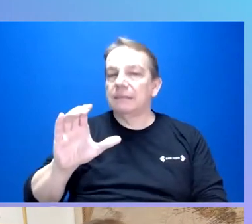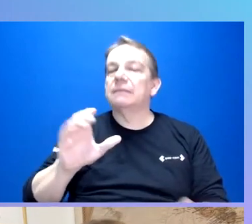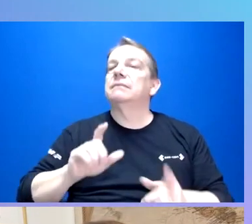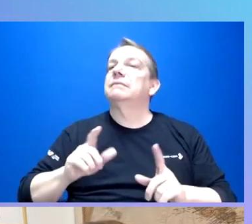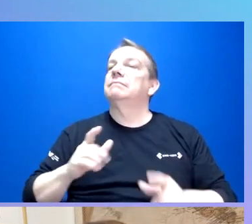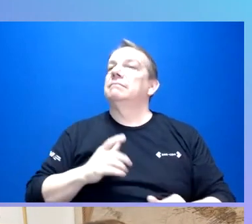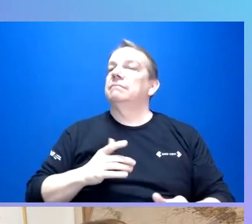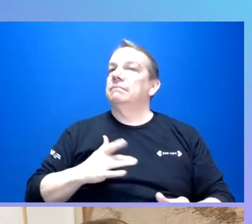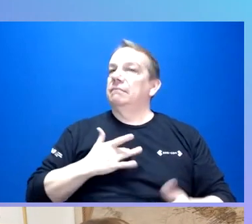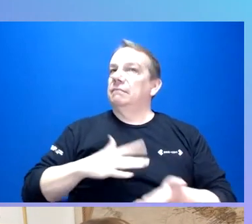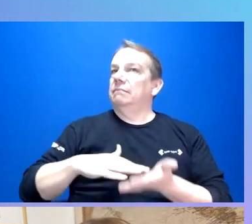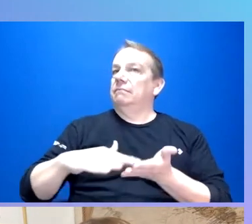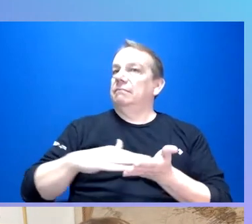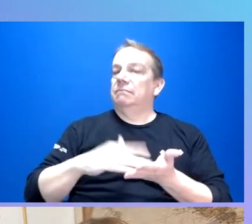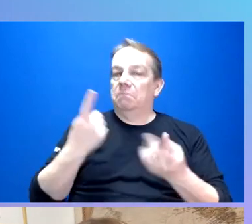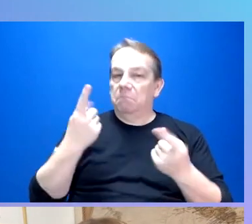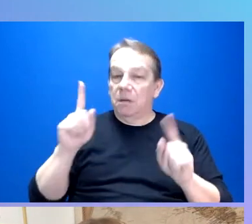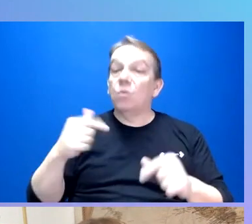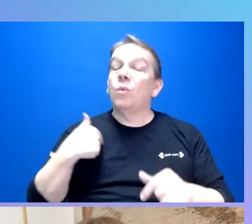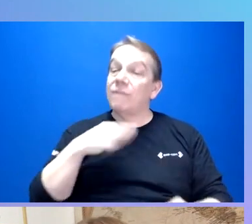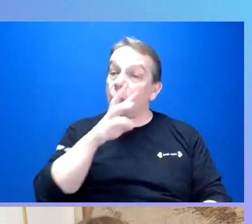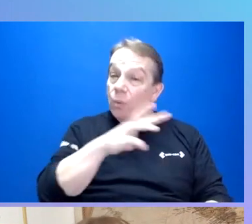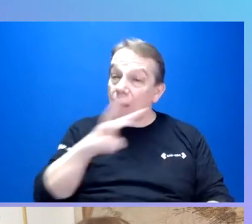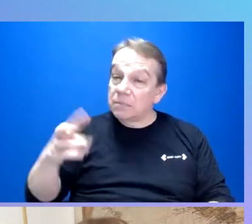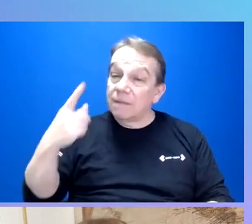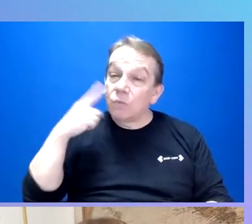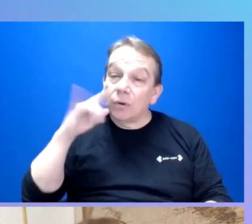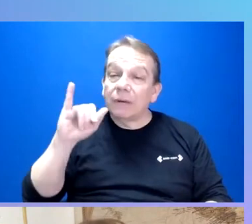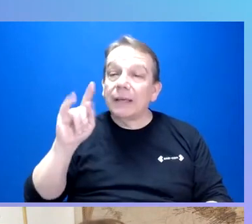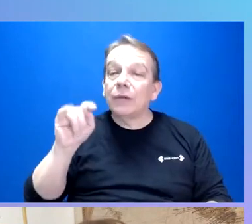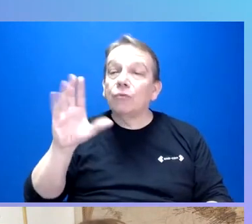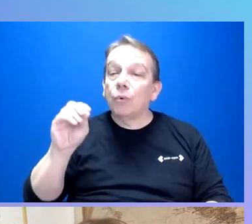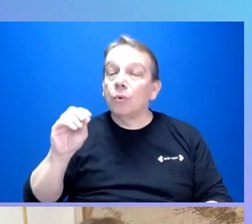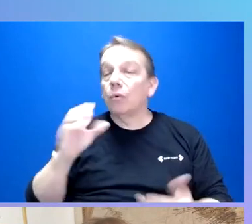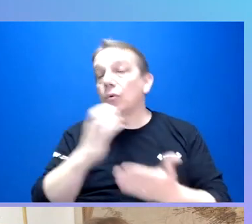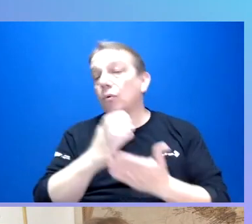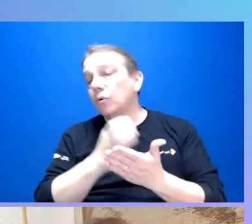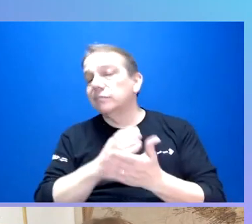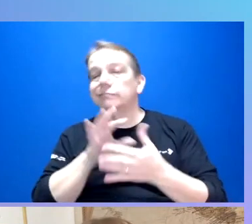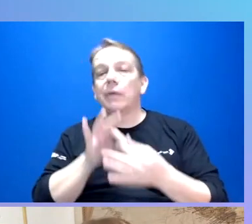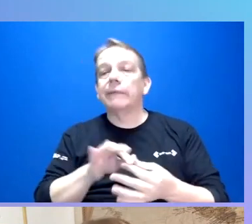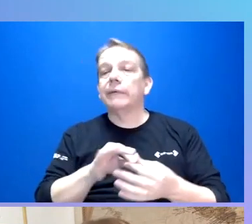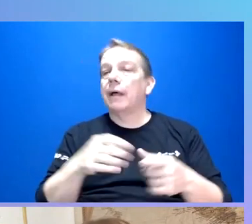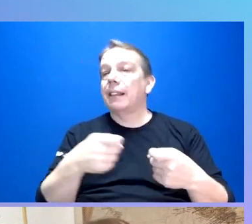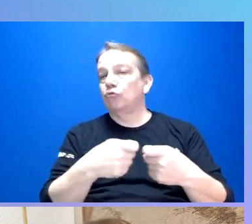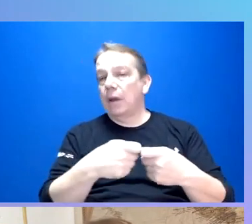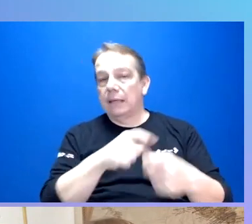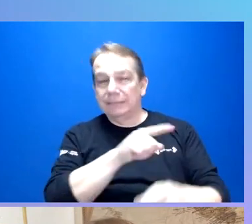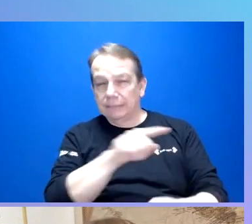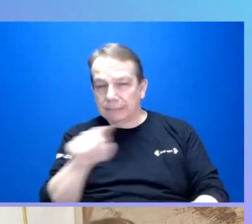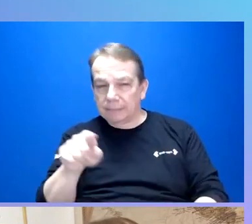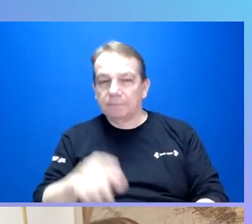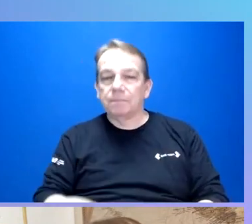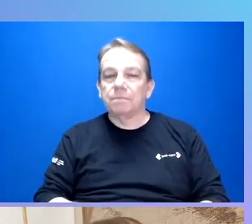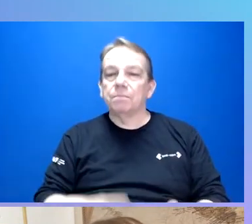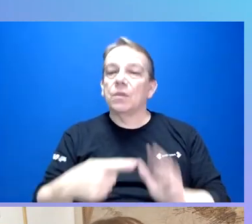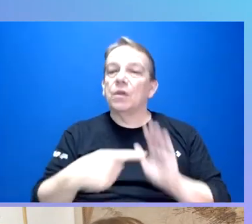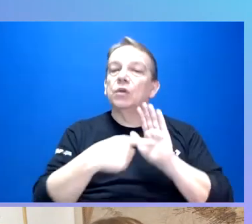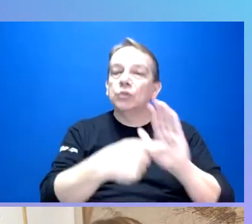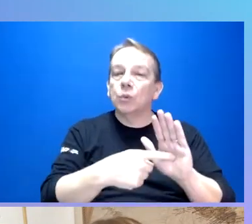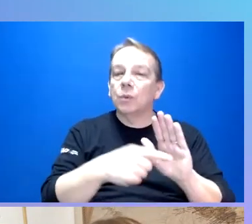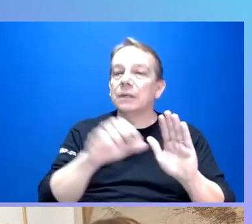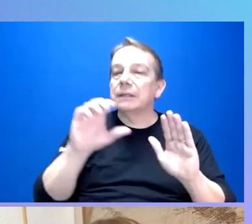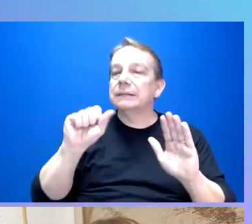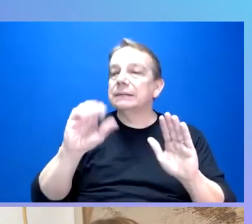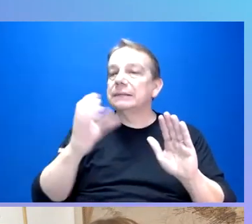So we had a website for the students to use for an intro course on electronics. The image on this slide shows an electronic schematic